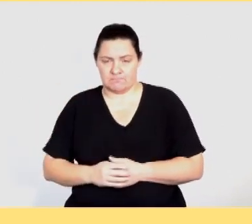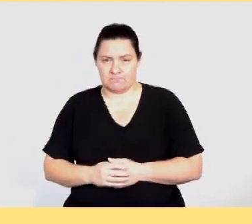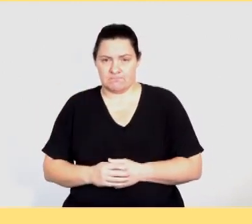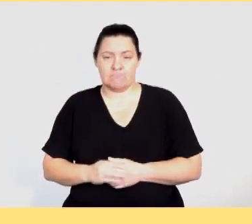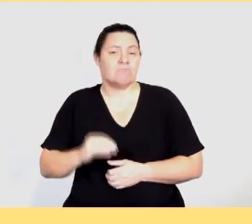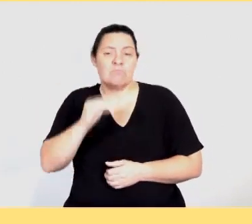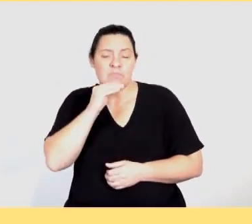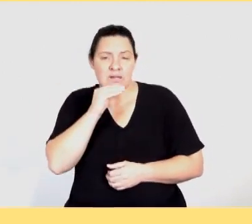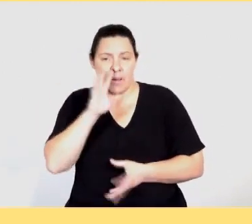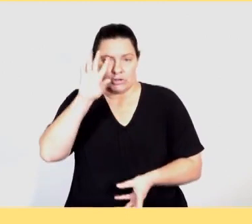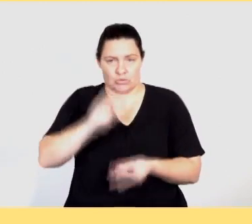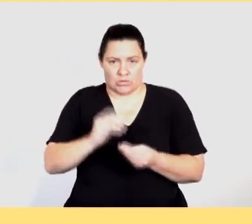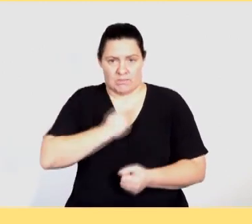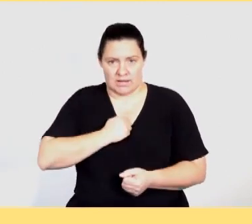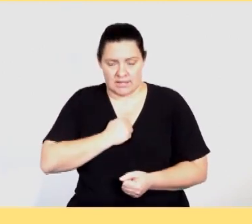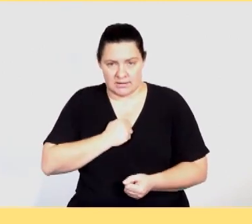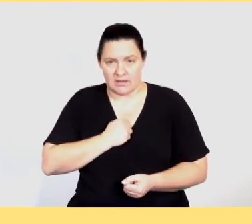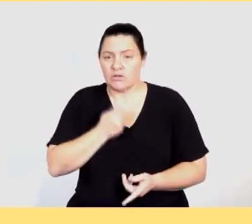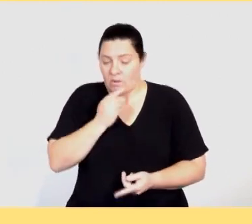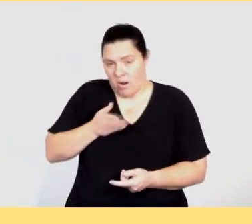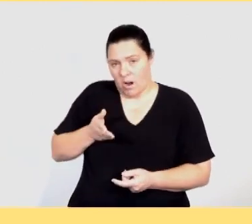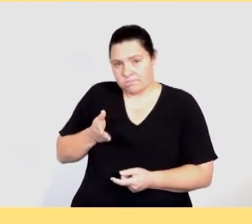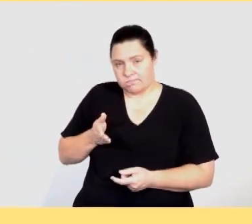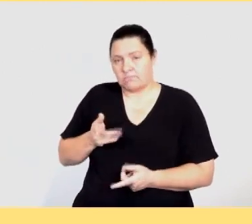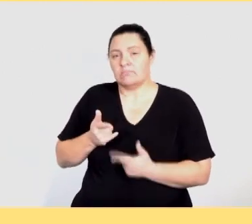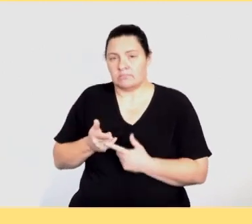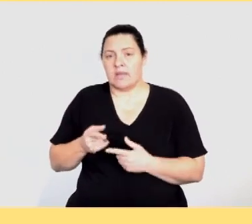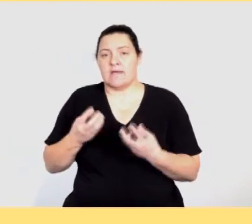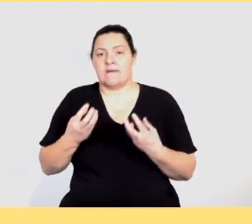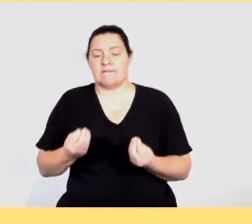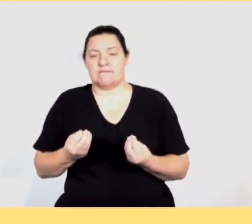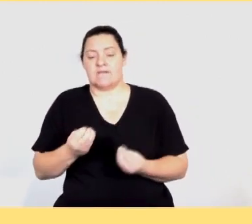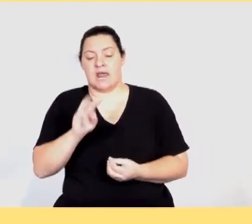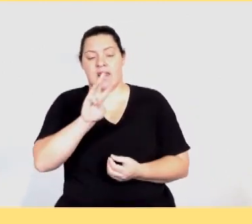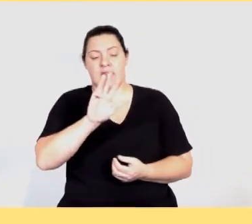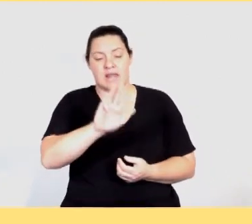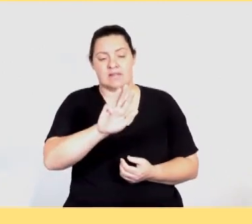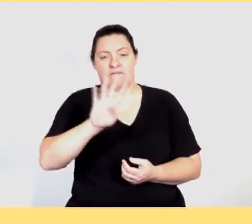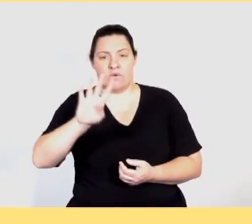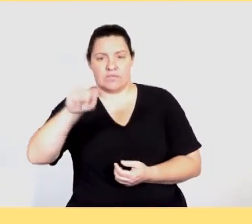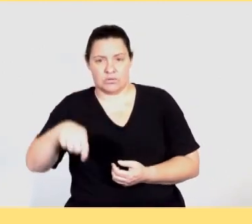94,200. That becomes my total. So I can come here and also have